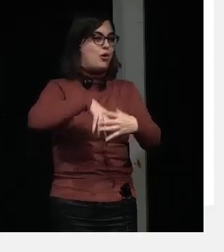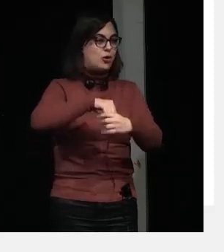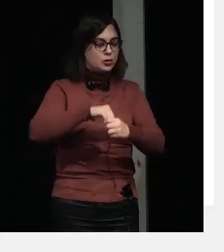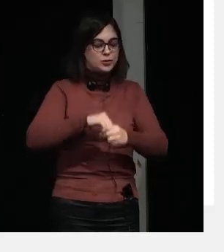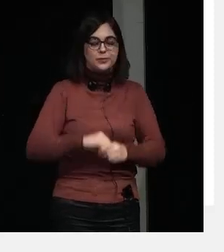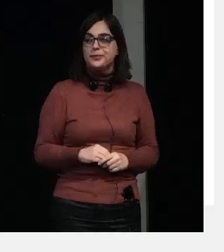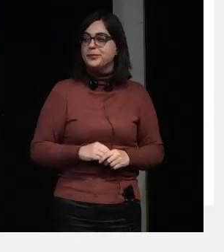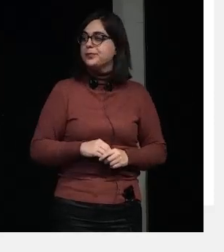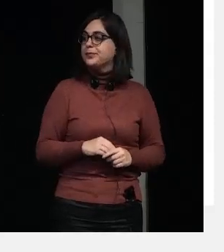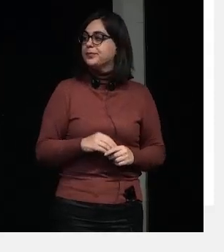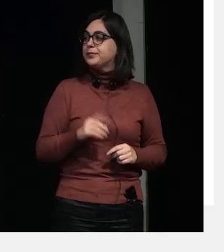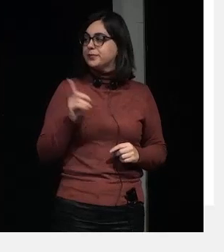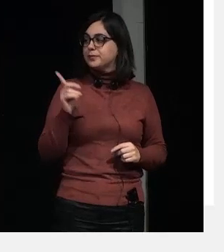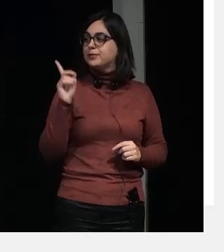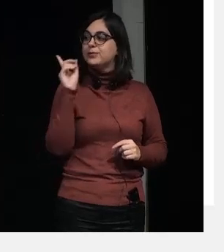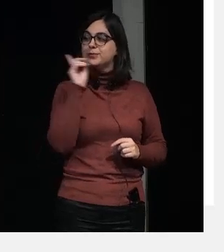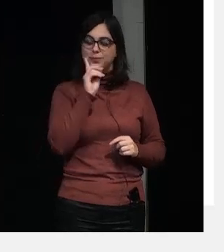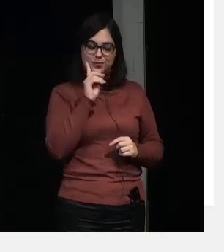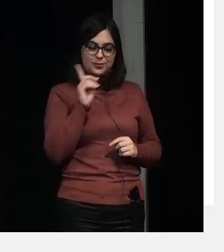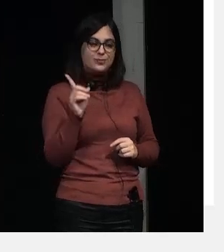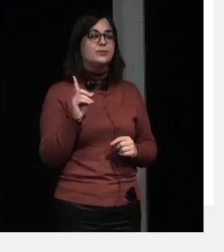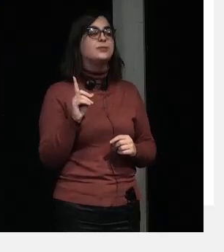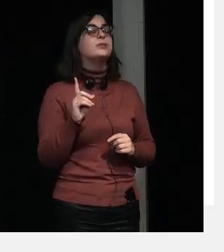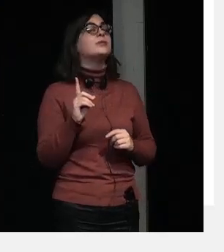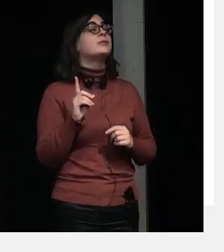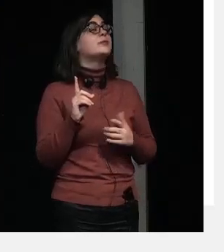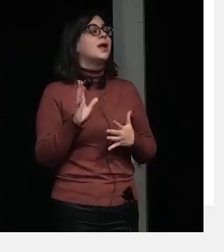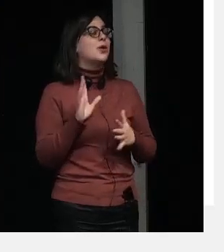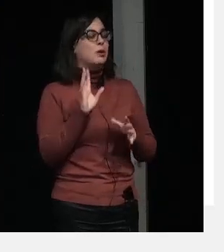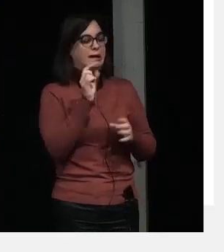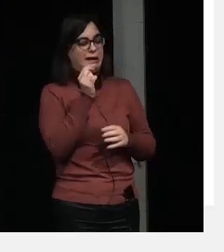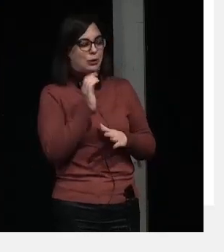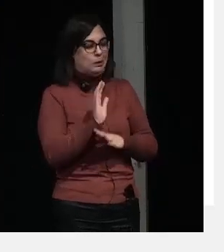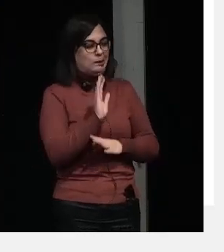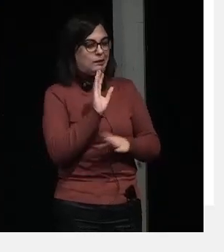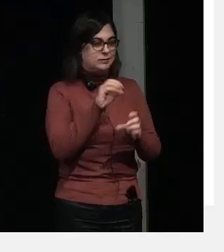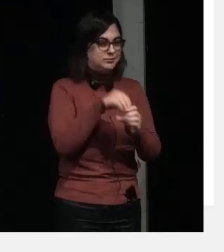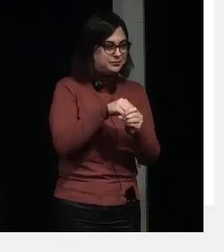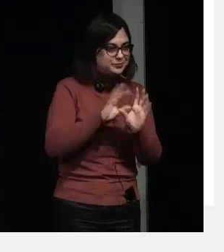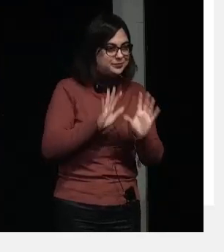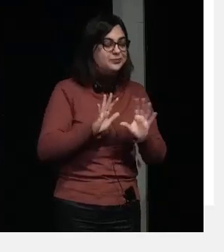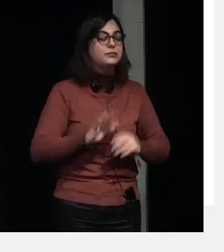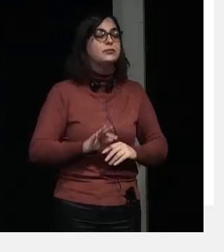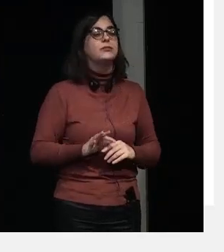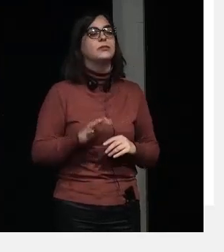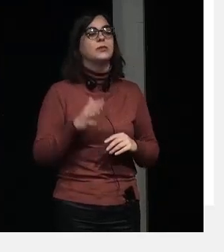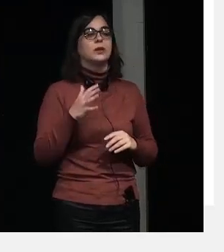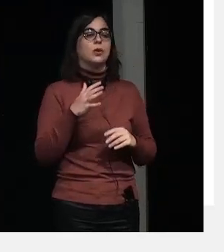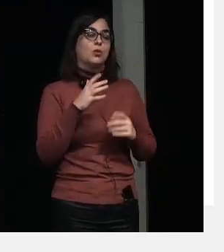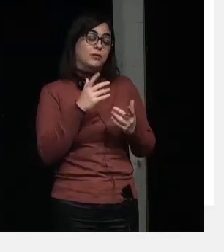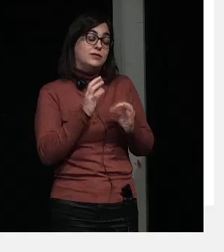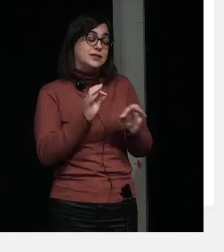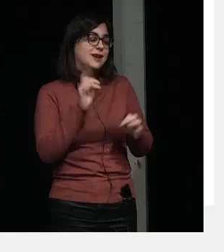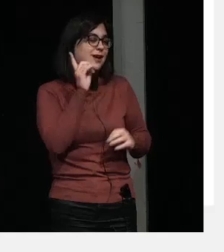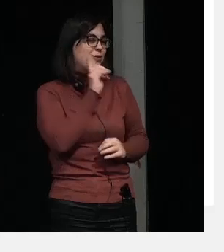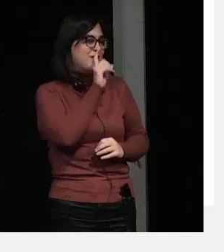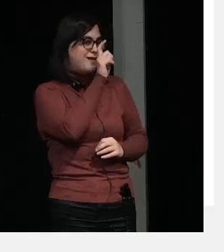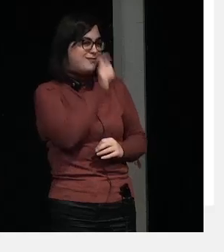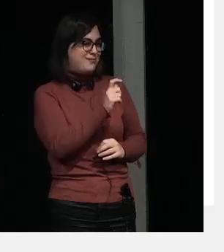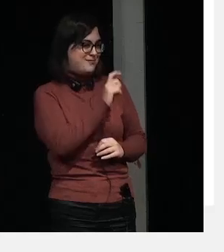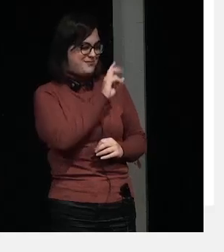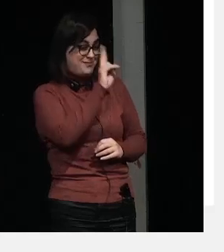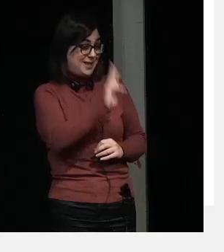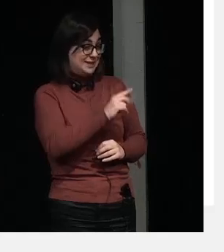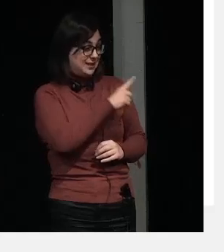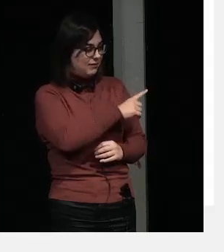If I could jump in and talk about that. First of all, I too want to thank you, Paraskevi, for being here